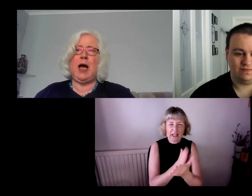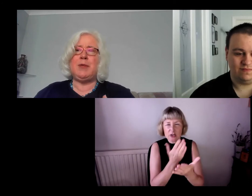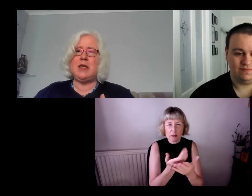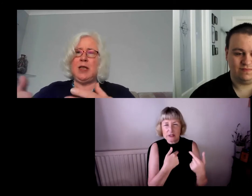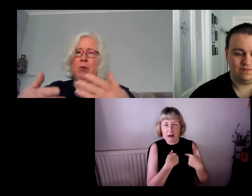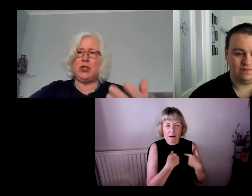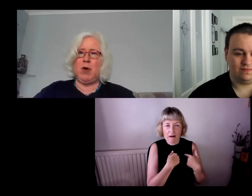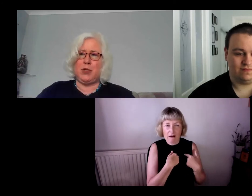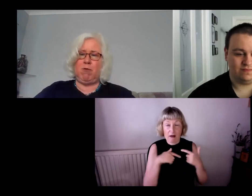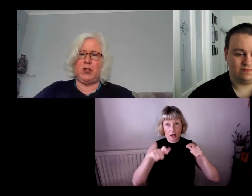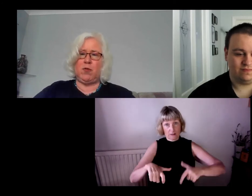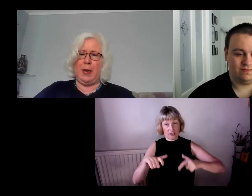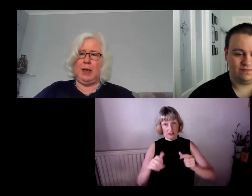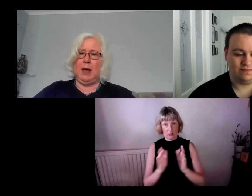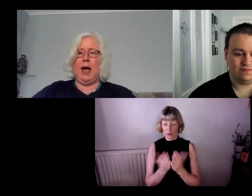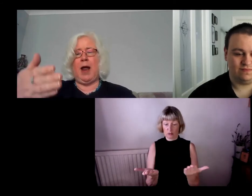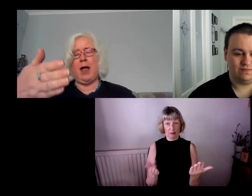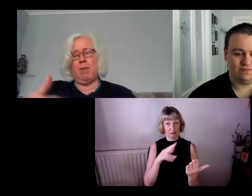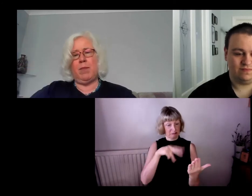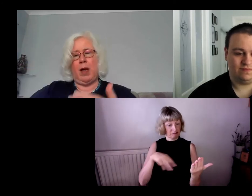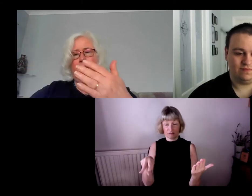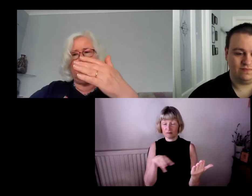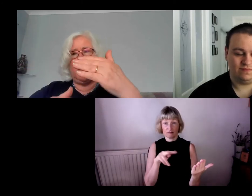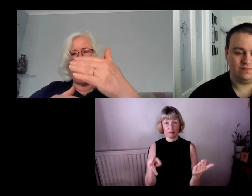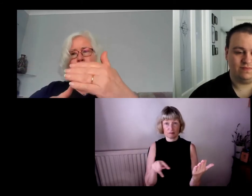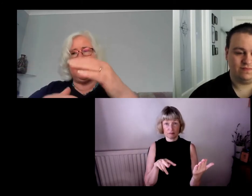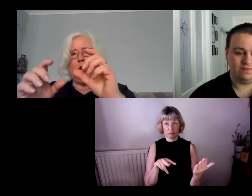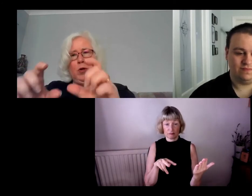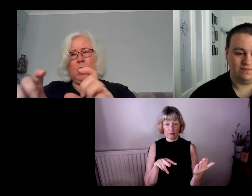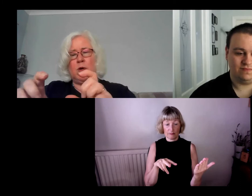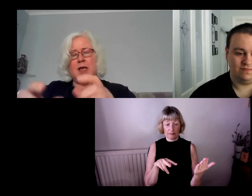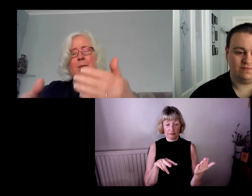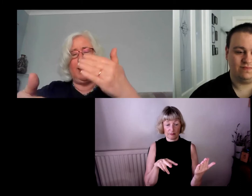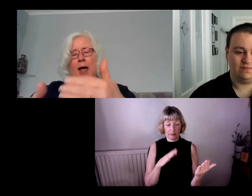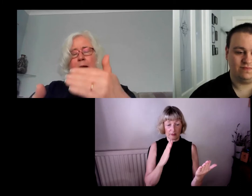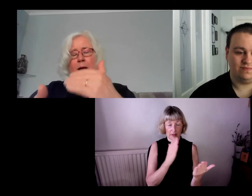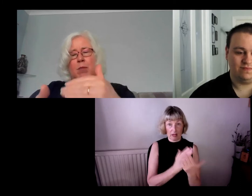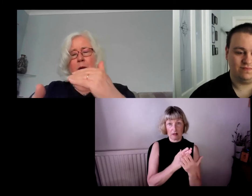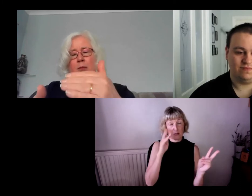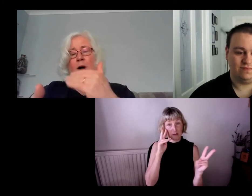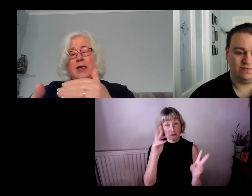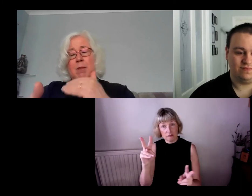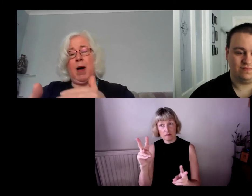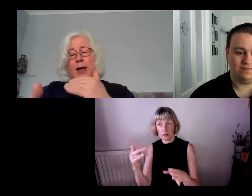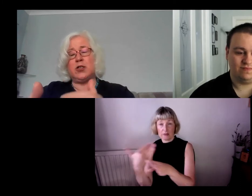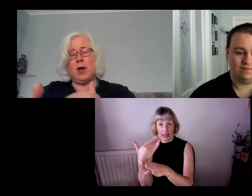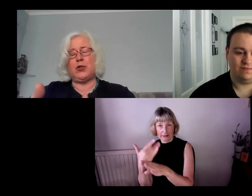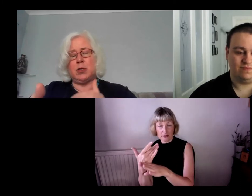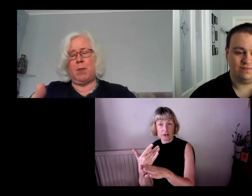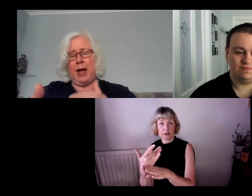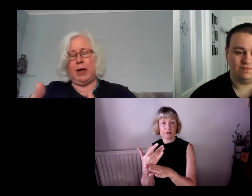I kind of am an interpreter. I'm sitting there with a script in front of me and I am looking at what's happening and I am writing